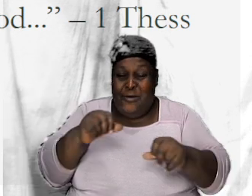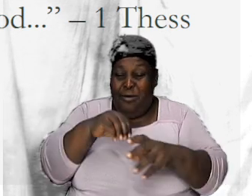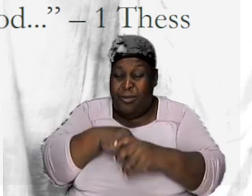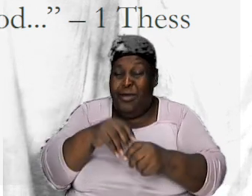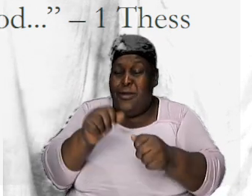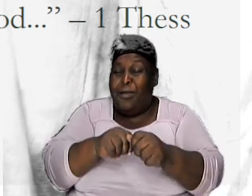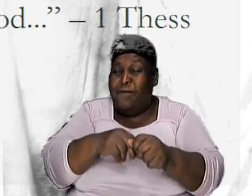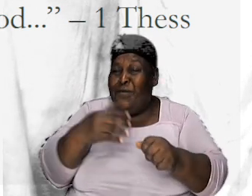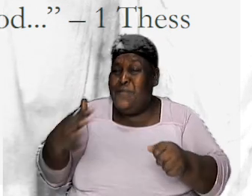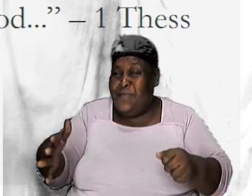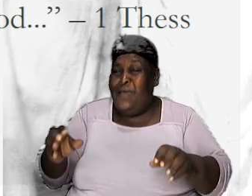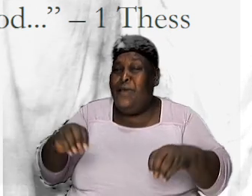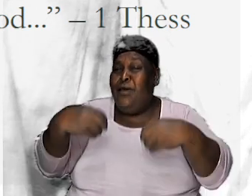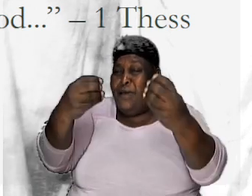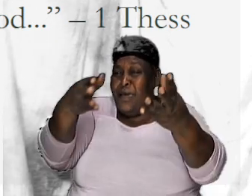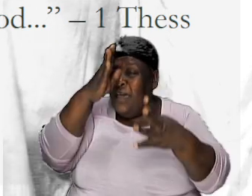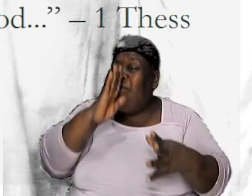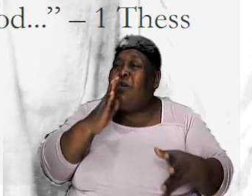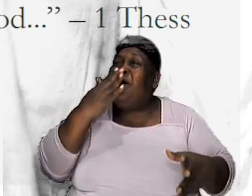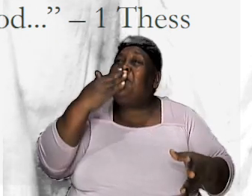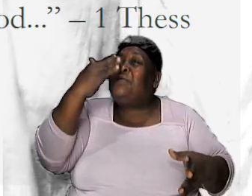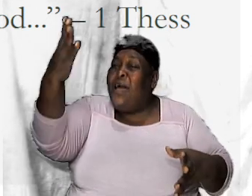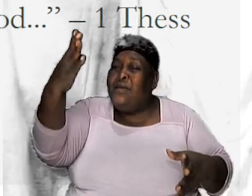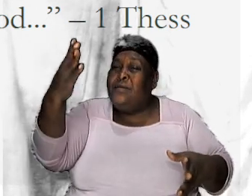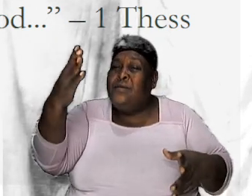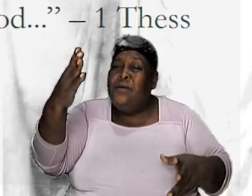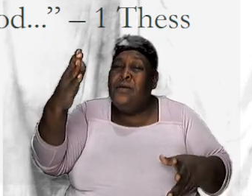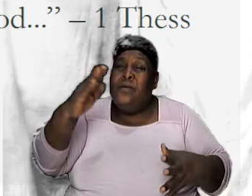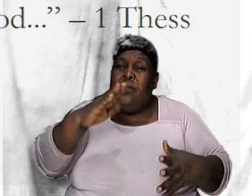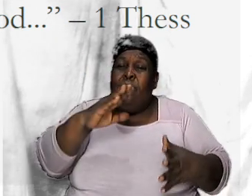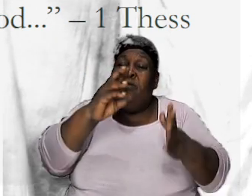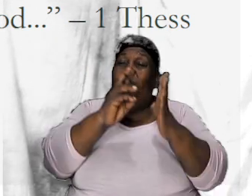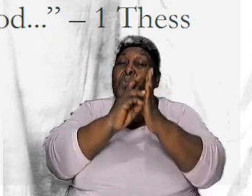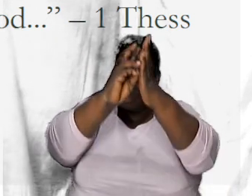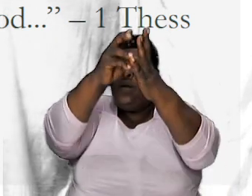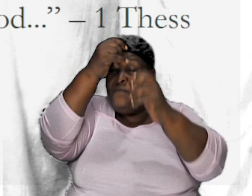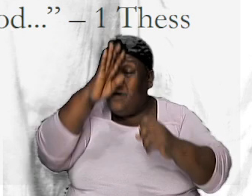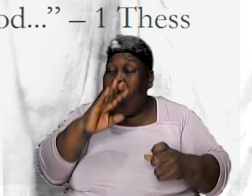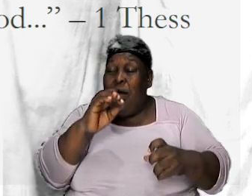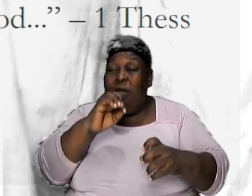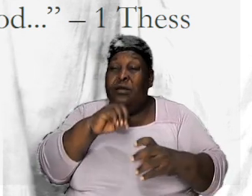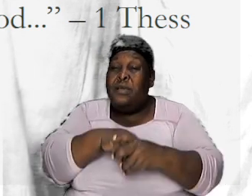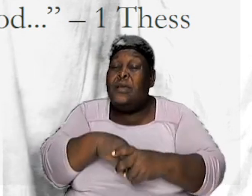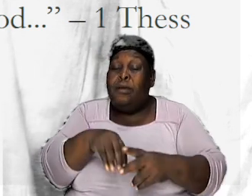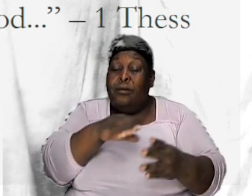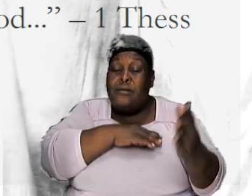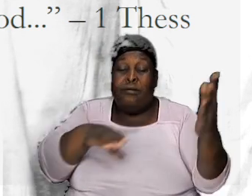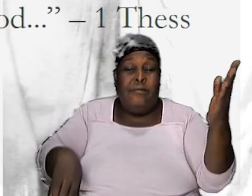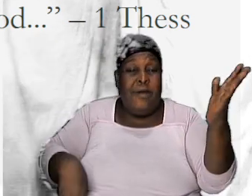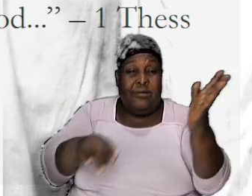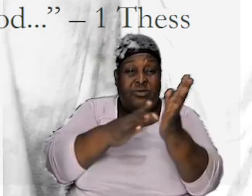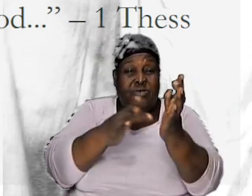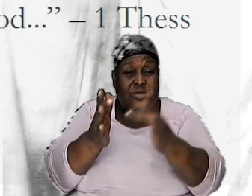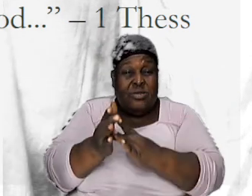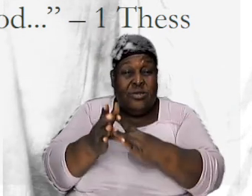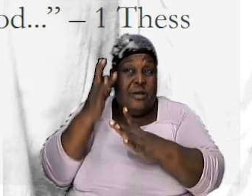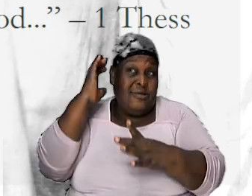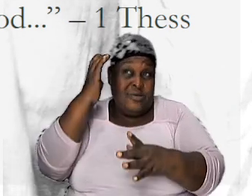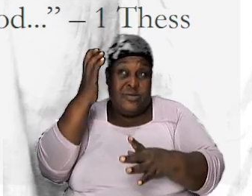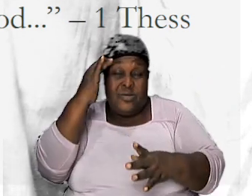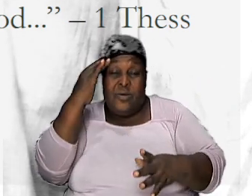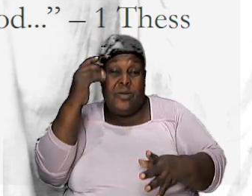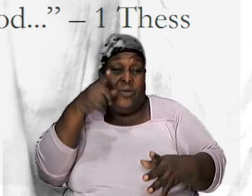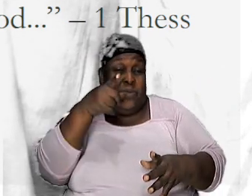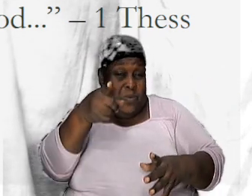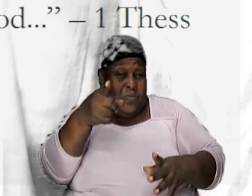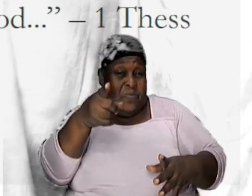is the will of God in Christ Jesus concerning you. Now, when we talk about thanksgiving in the Old Testament,